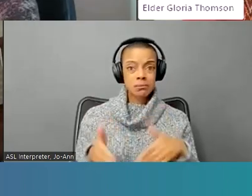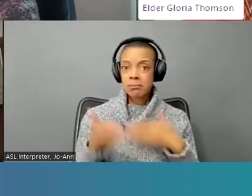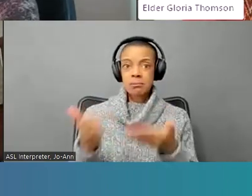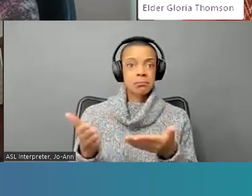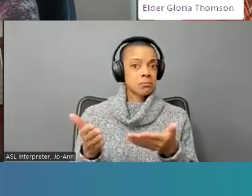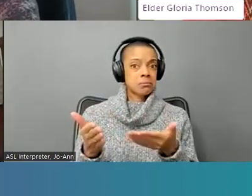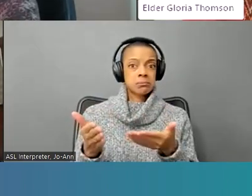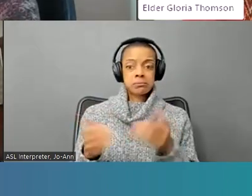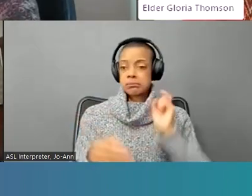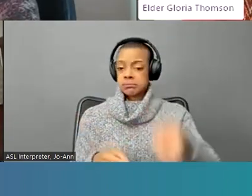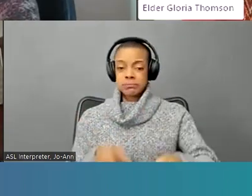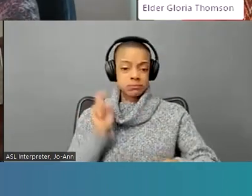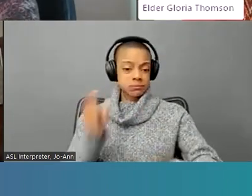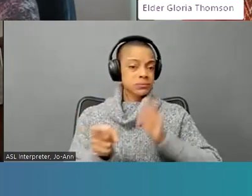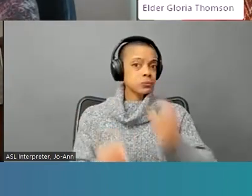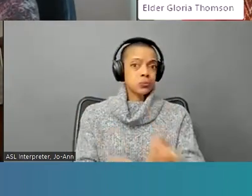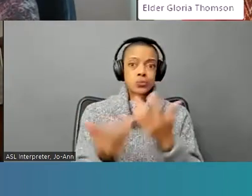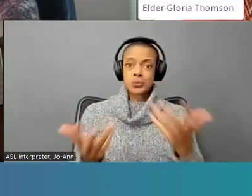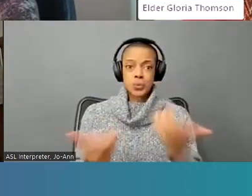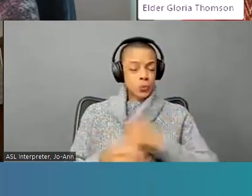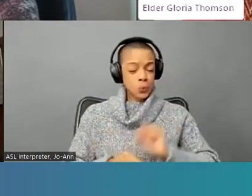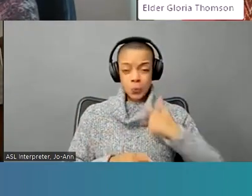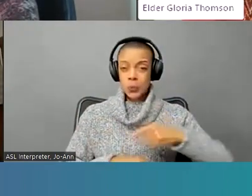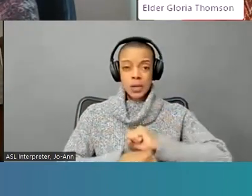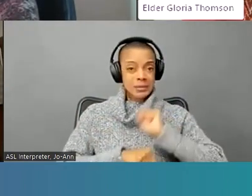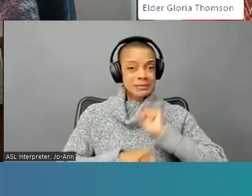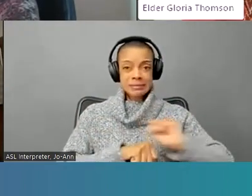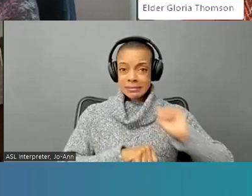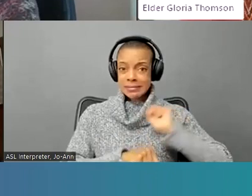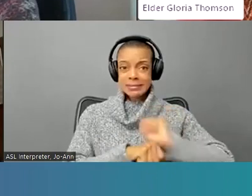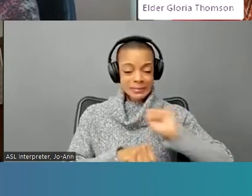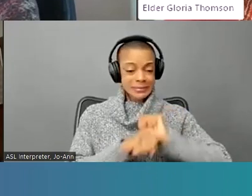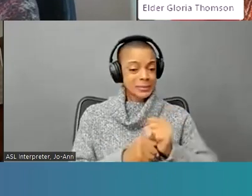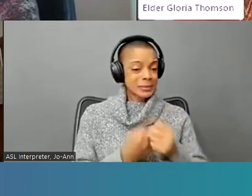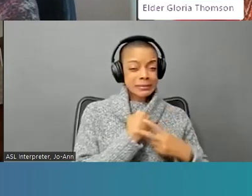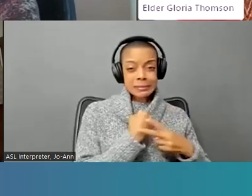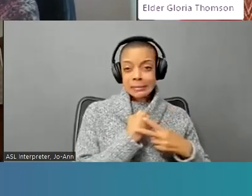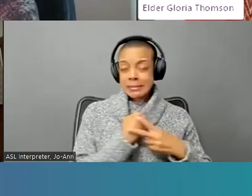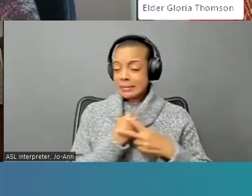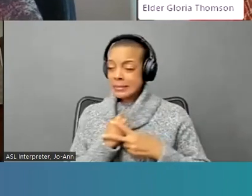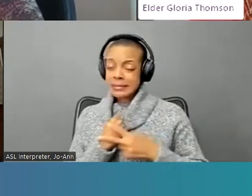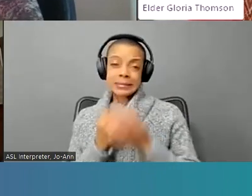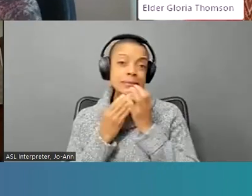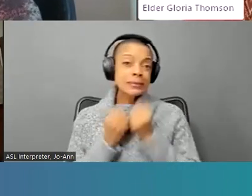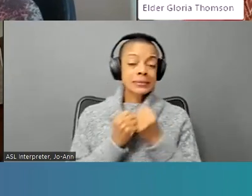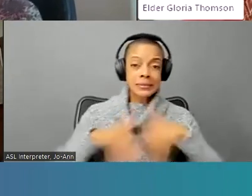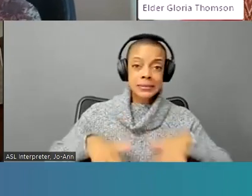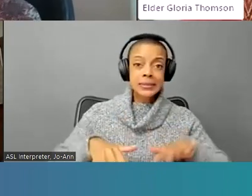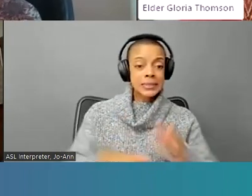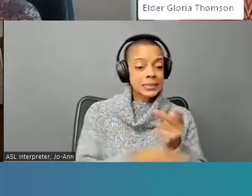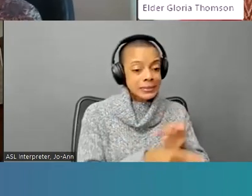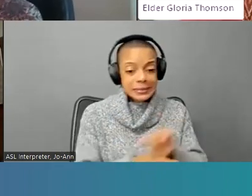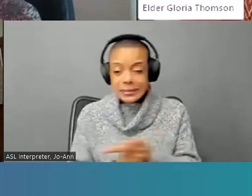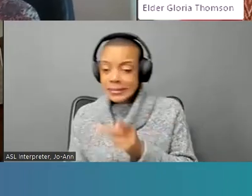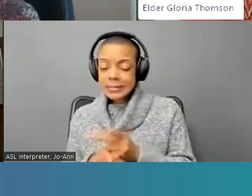been working diligently to preserve our lands and take care of the water and the